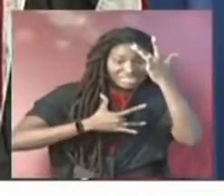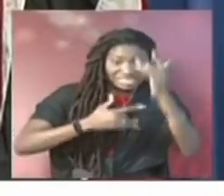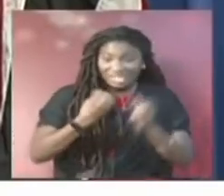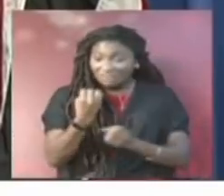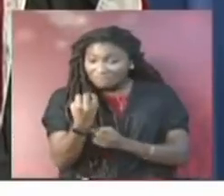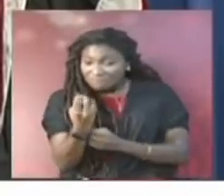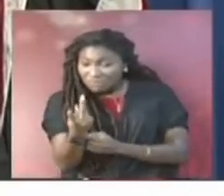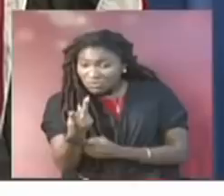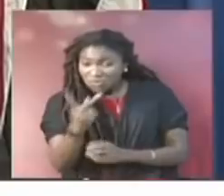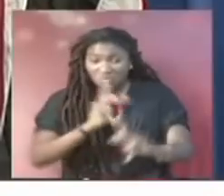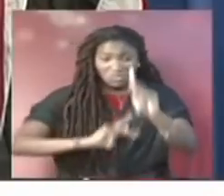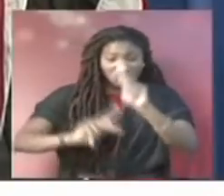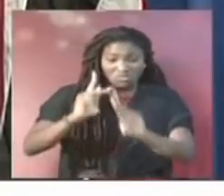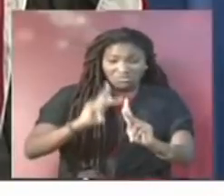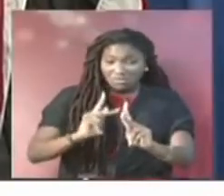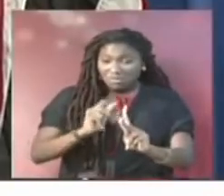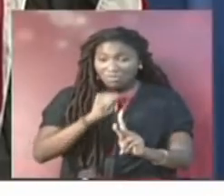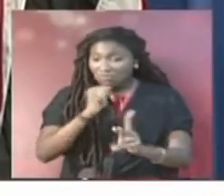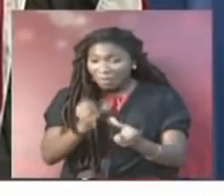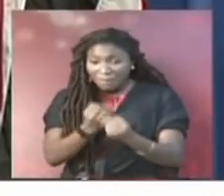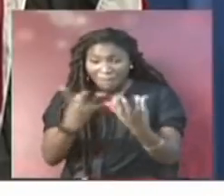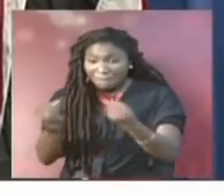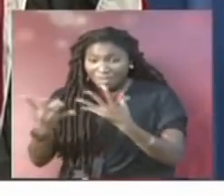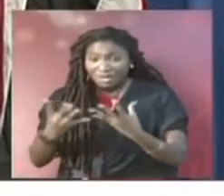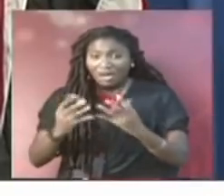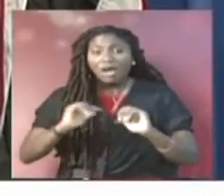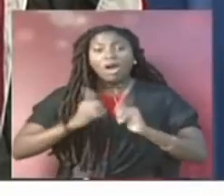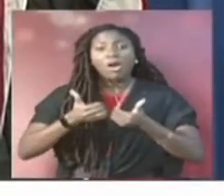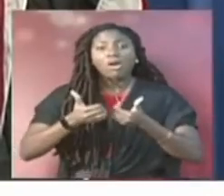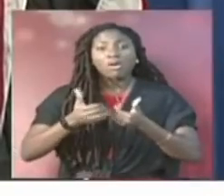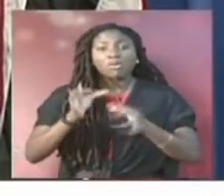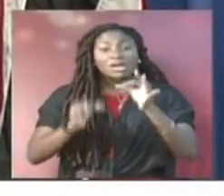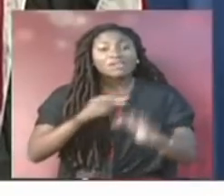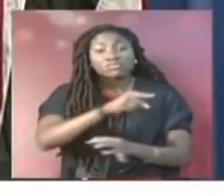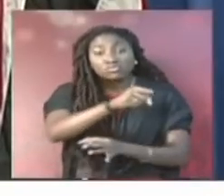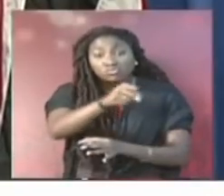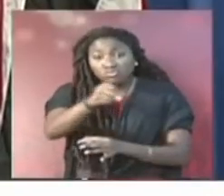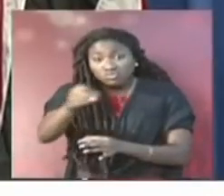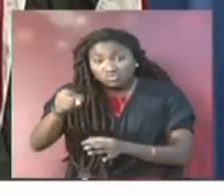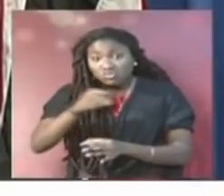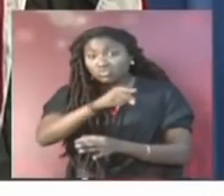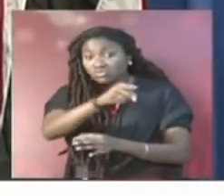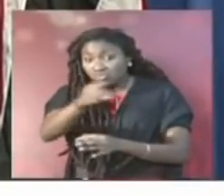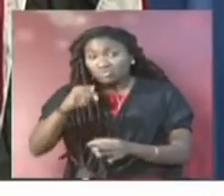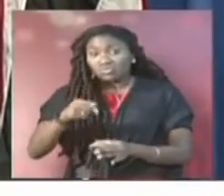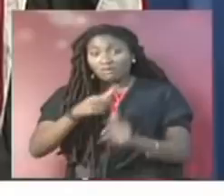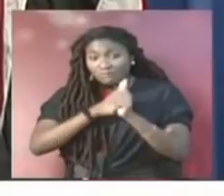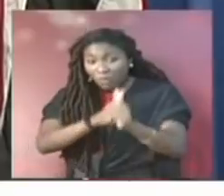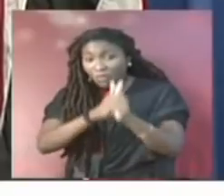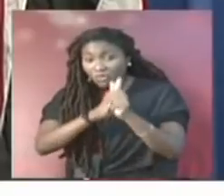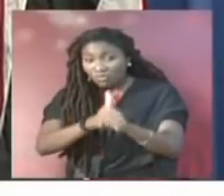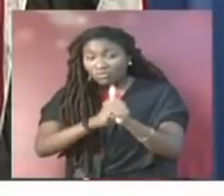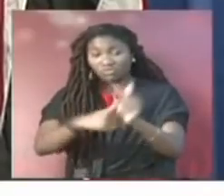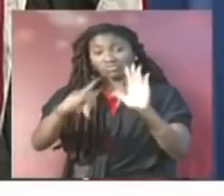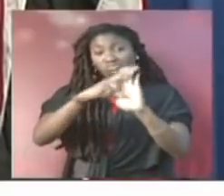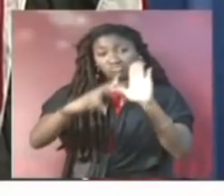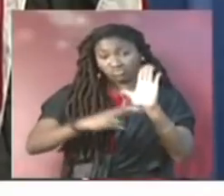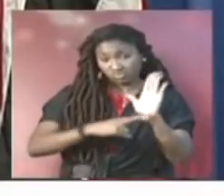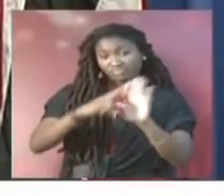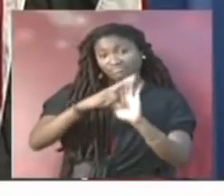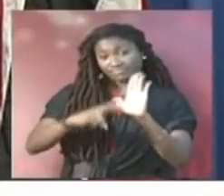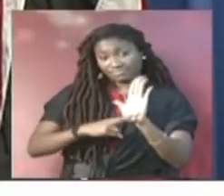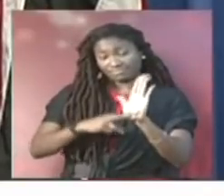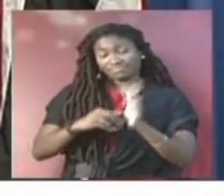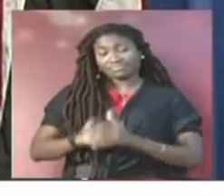population react to the things that we are doing. So today, that remains